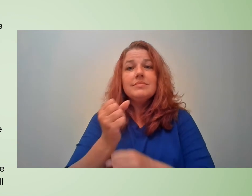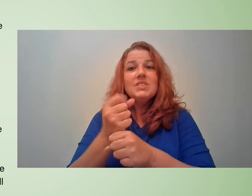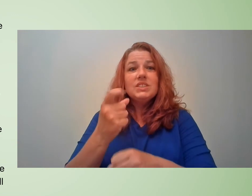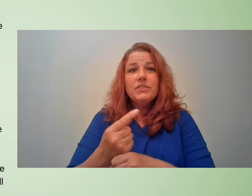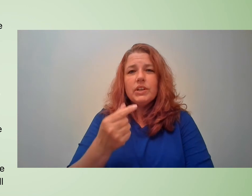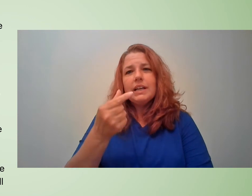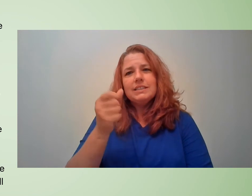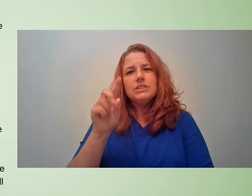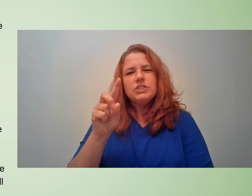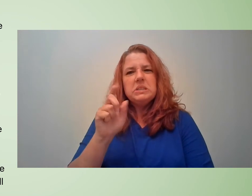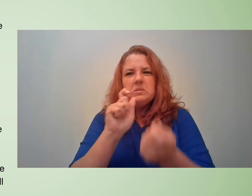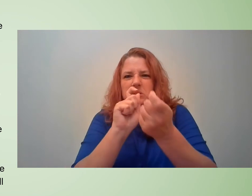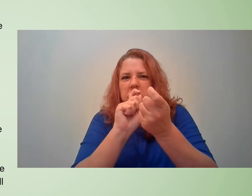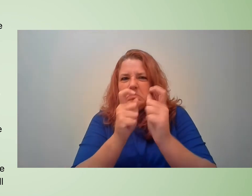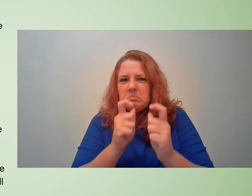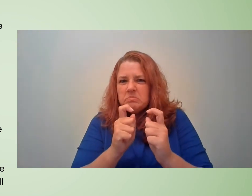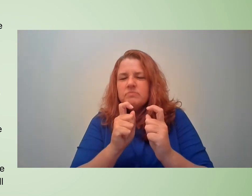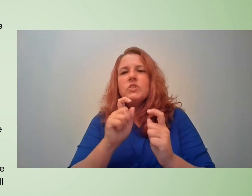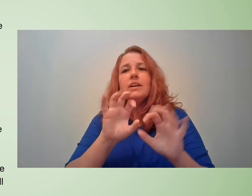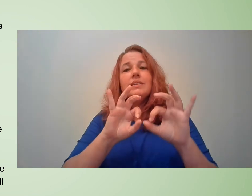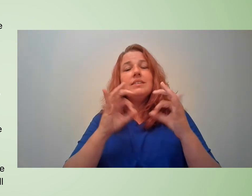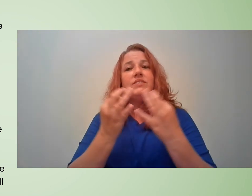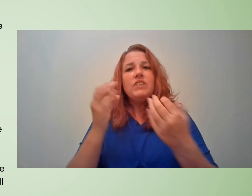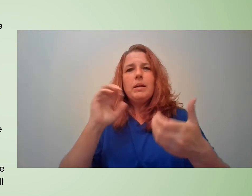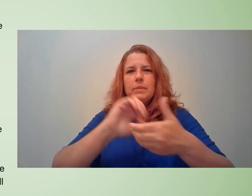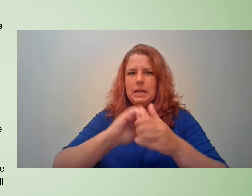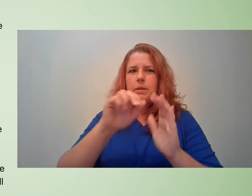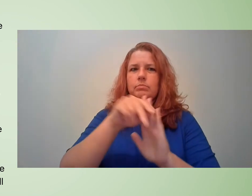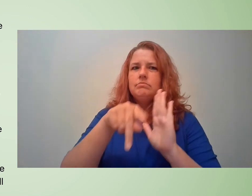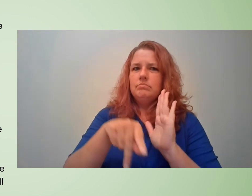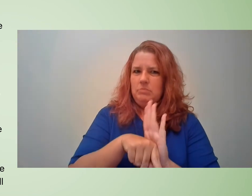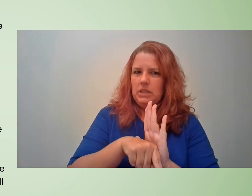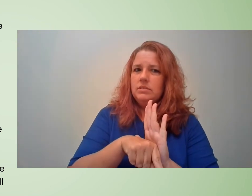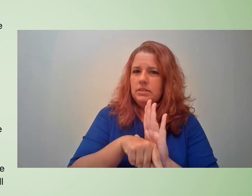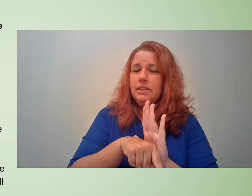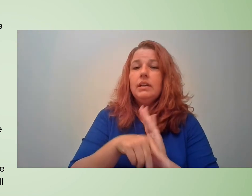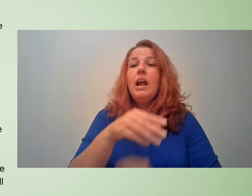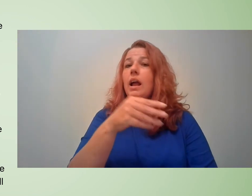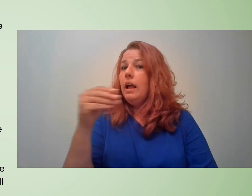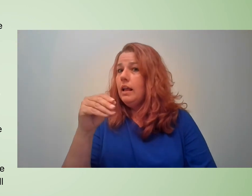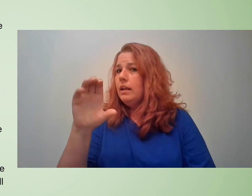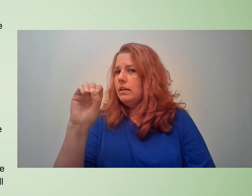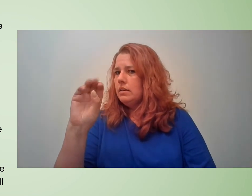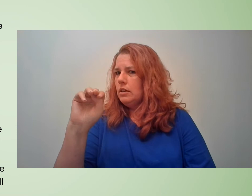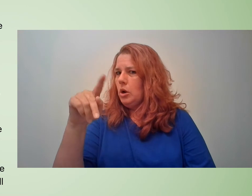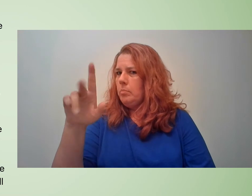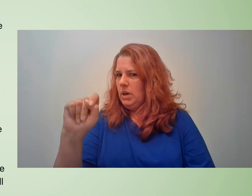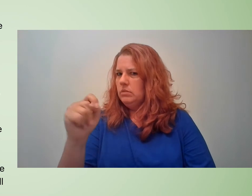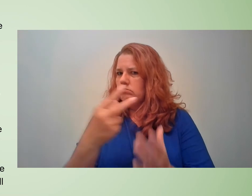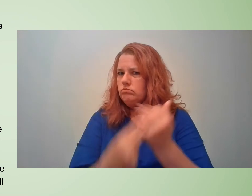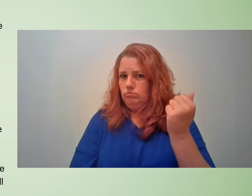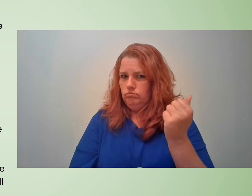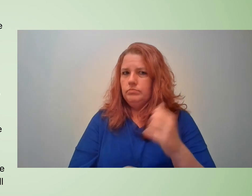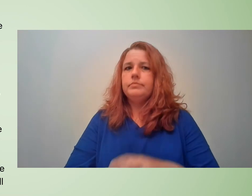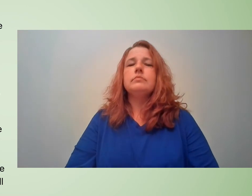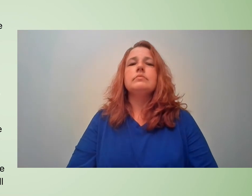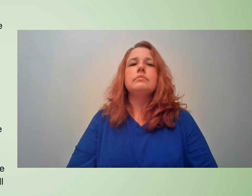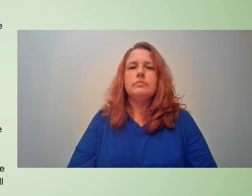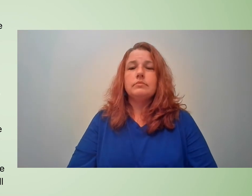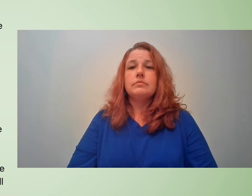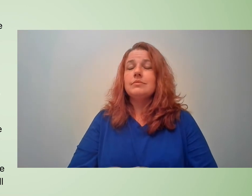Each year, GSD revises the family engagement policy and the compact, and the district revises the district level